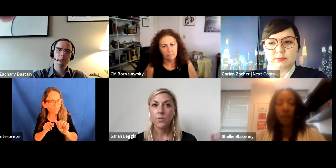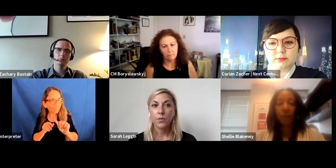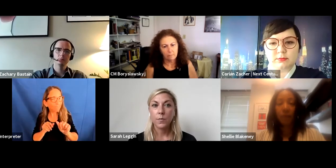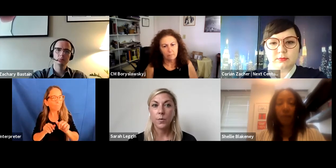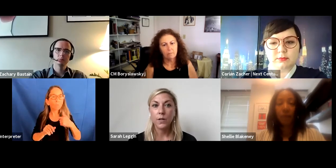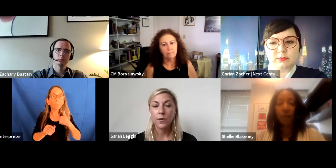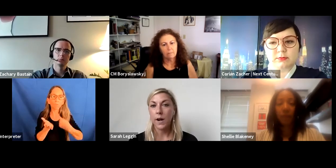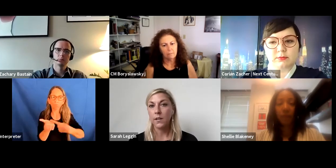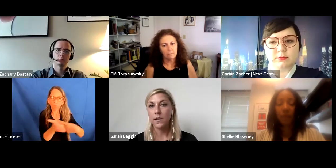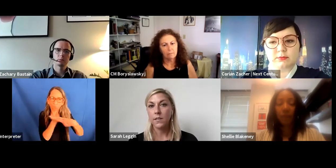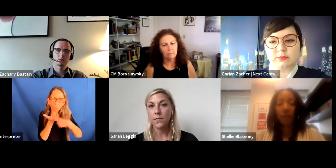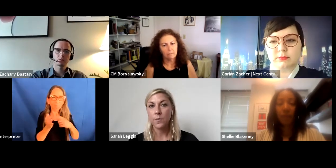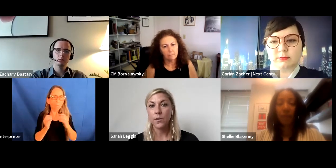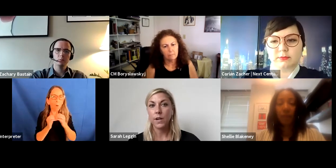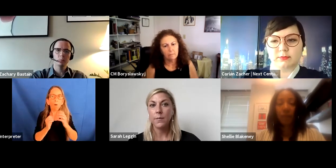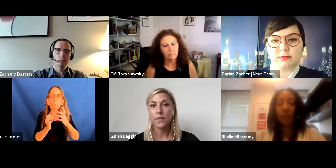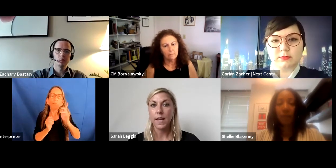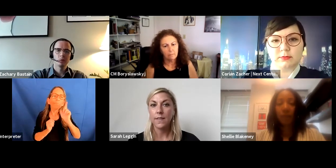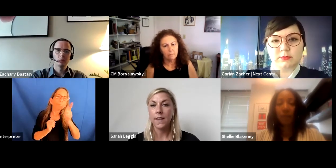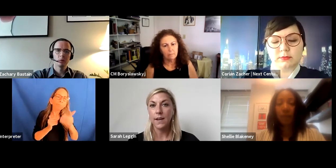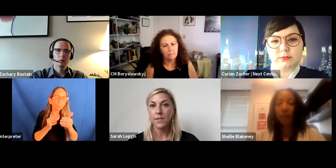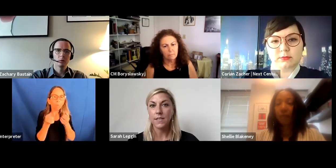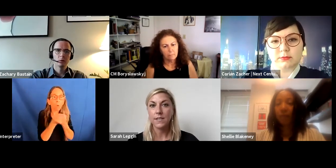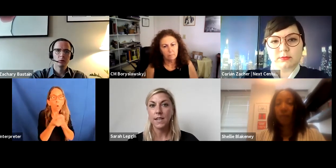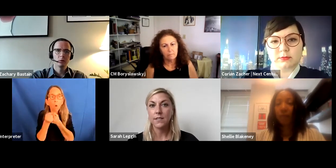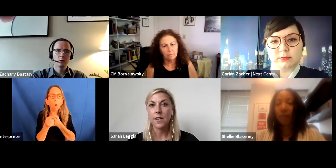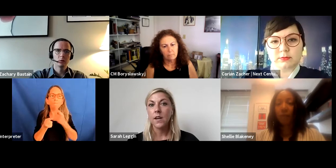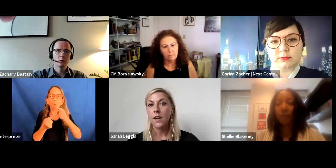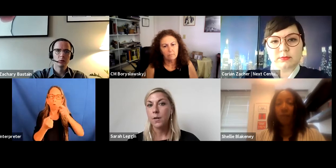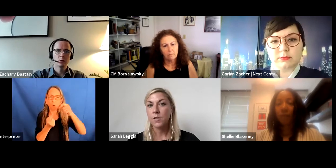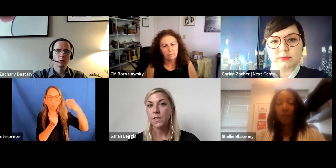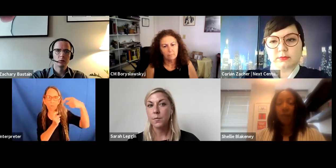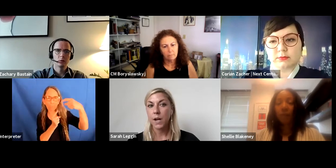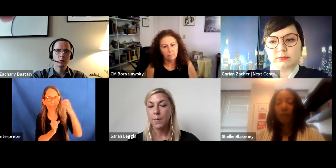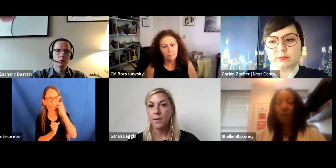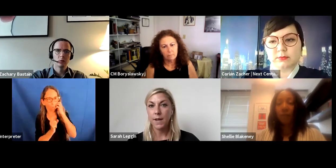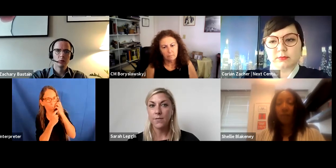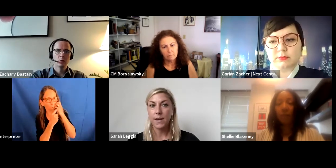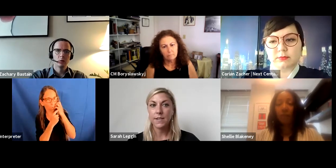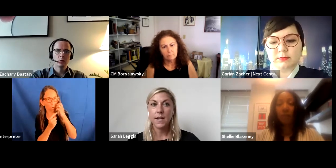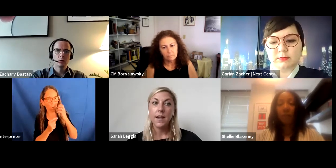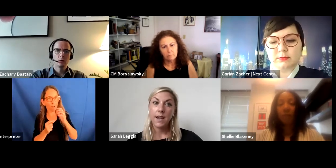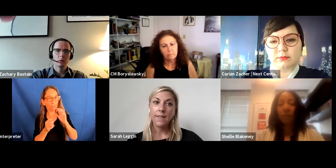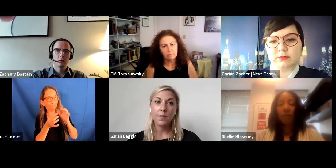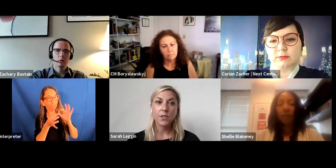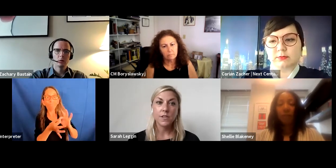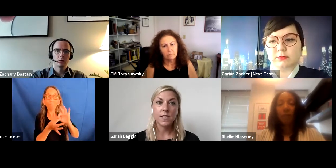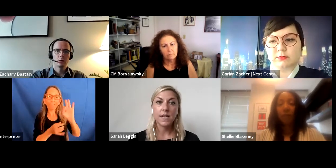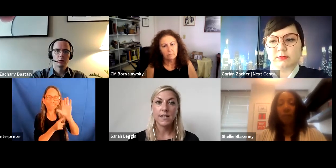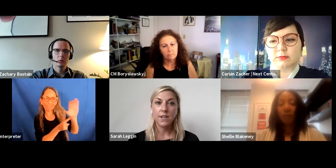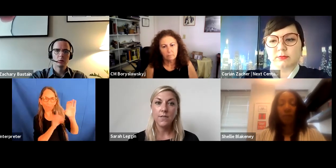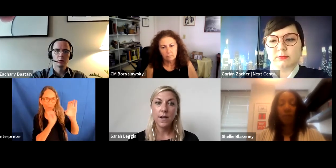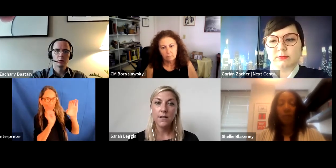later, through support for wireless from programs like the FCC's Emergency Broadband Benefit and the